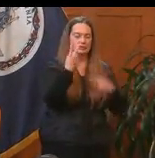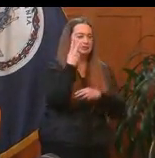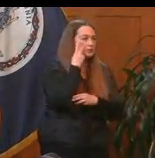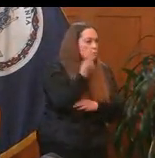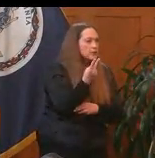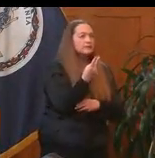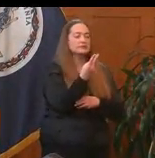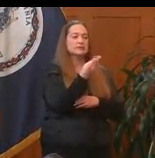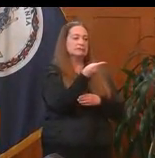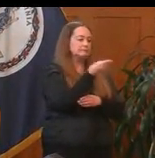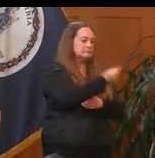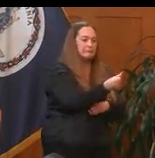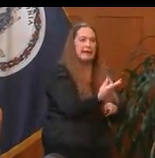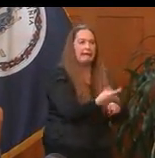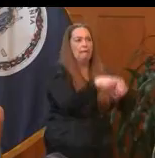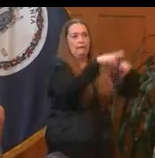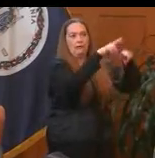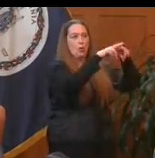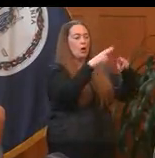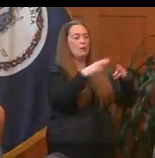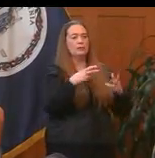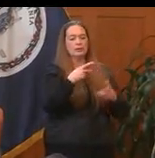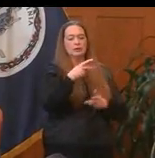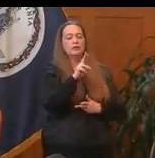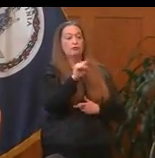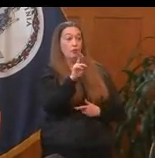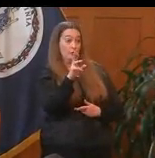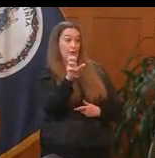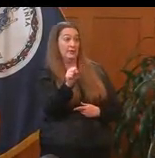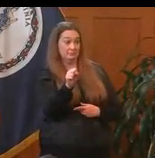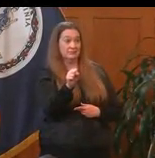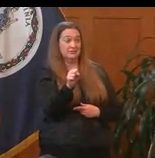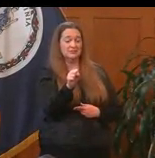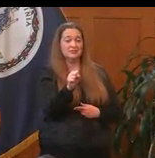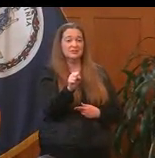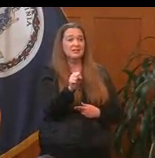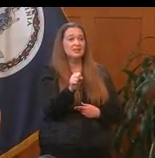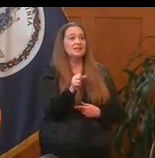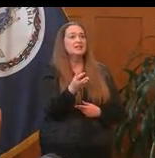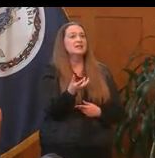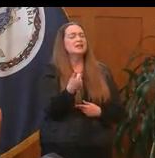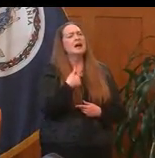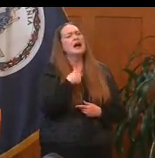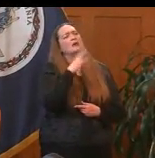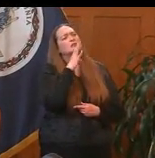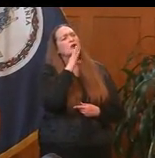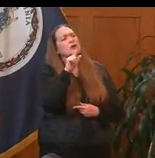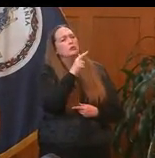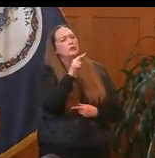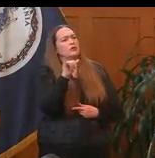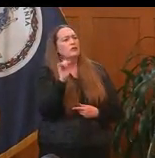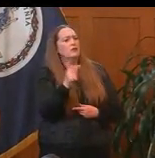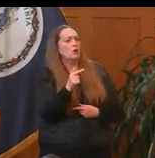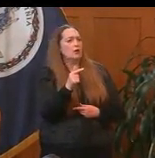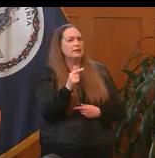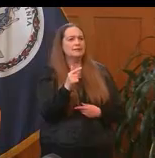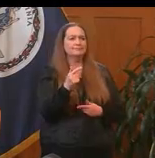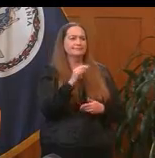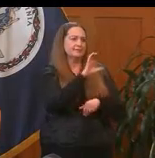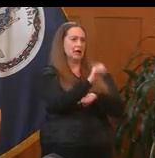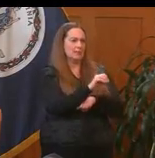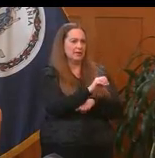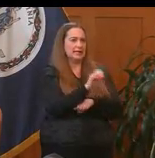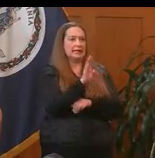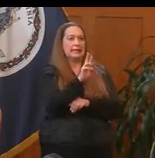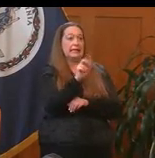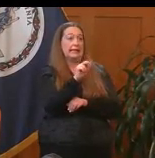deductibles skyrocketing. I was speaking with the others of the logging operation on Brunswick County yesterday who described health